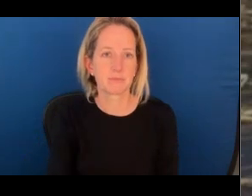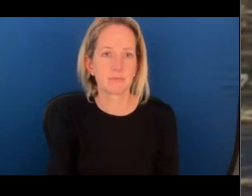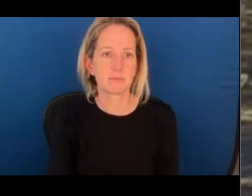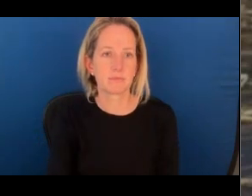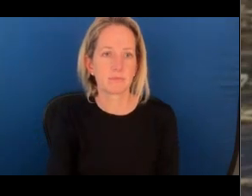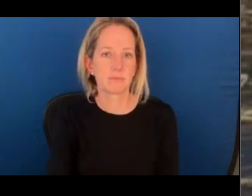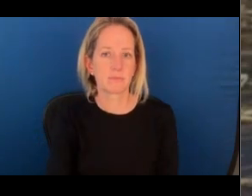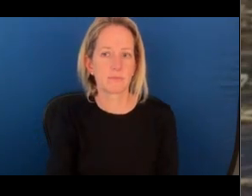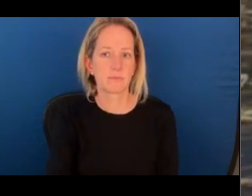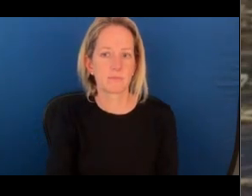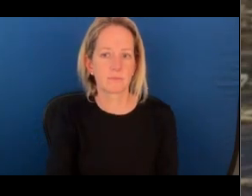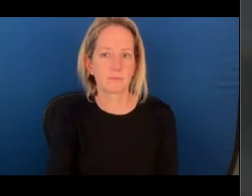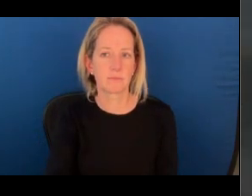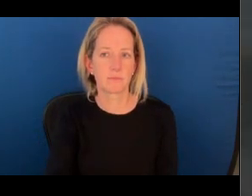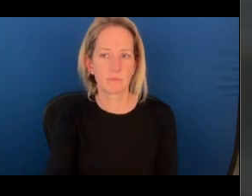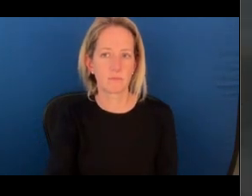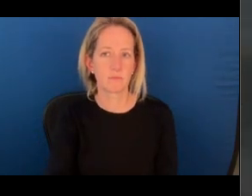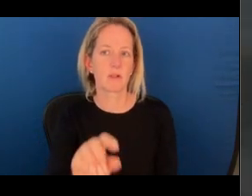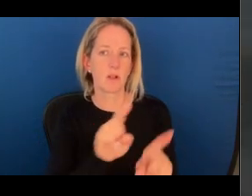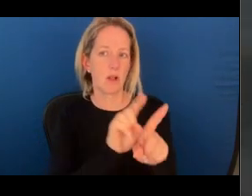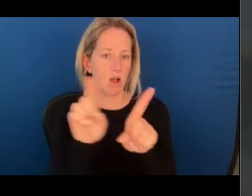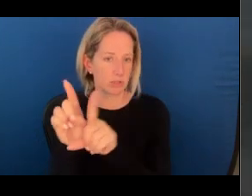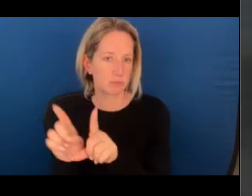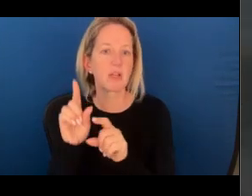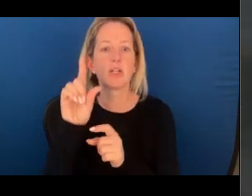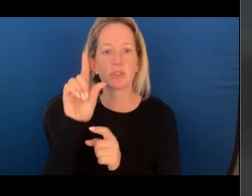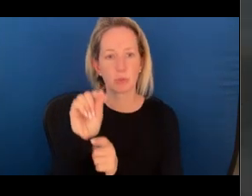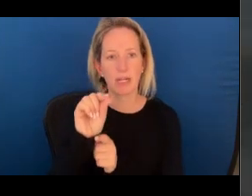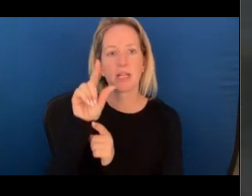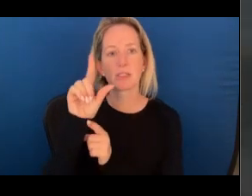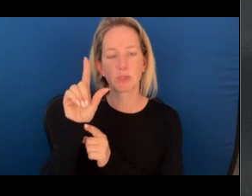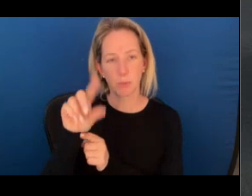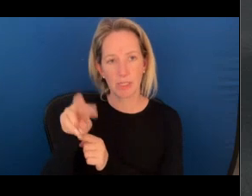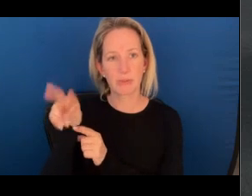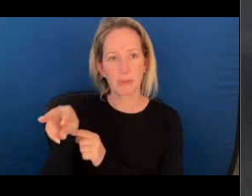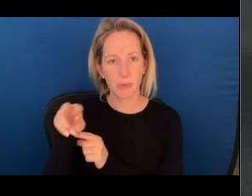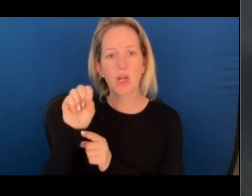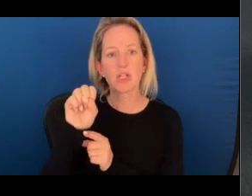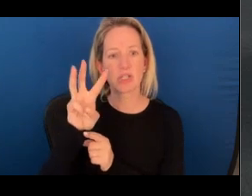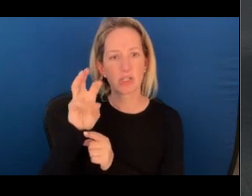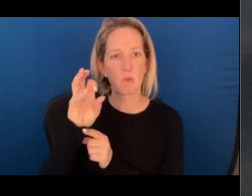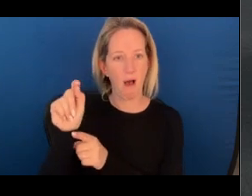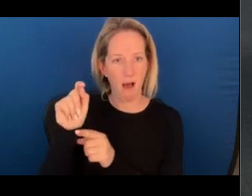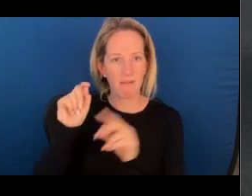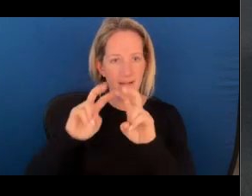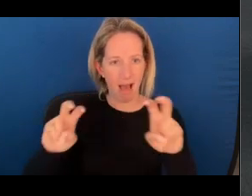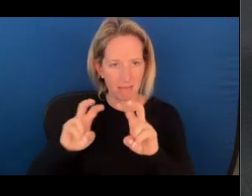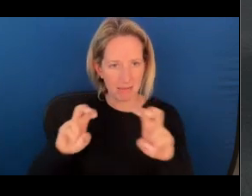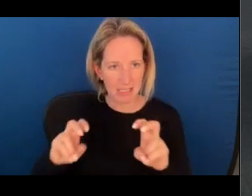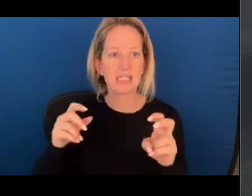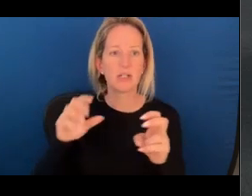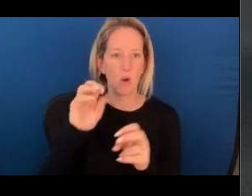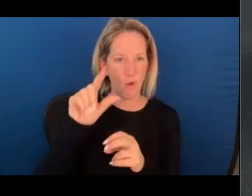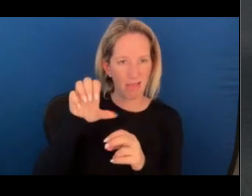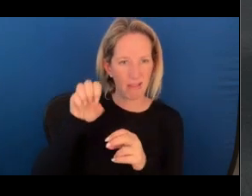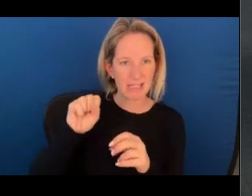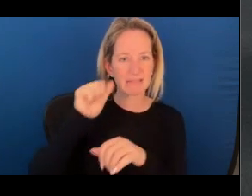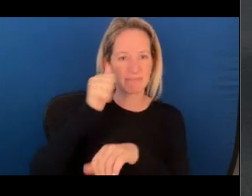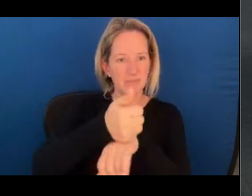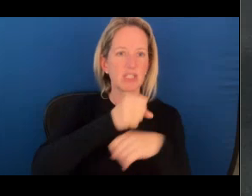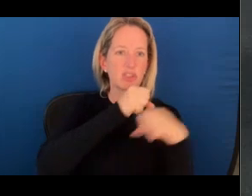Also, back in 2022, the Ocean Litter Strategy Planning Team conducted its own SWOT analysis to identify its strengths, weaknesses, opportunities, and